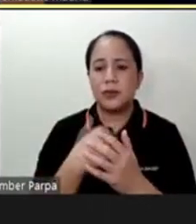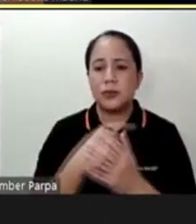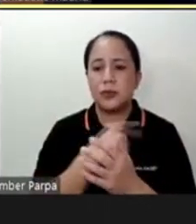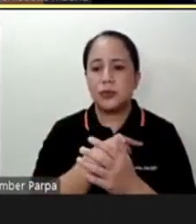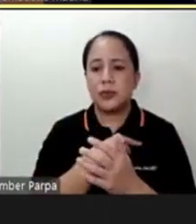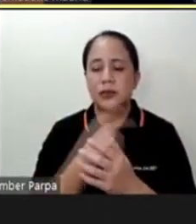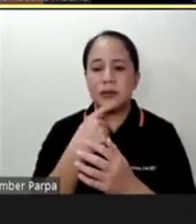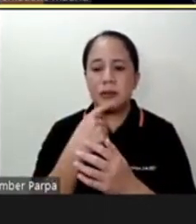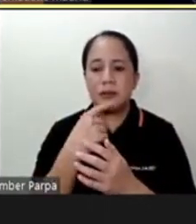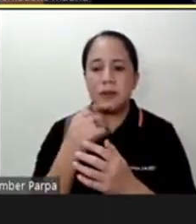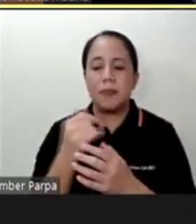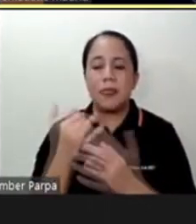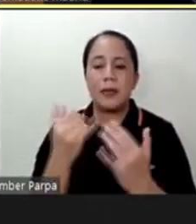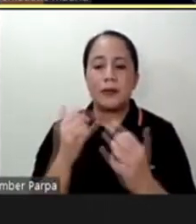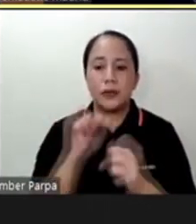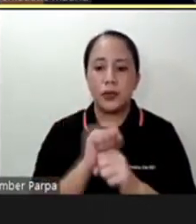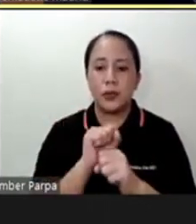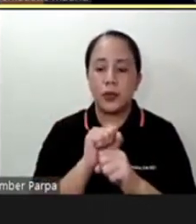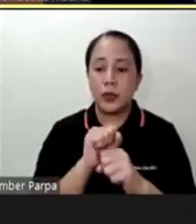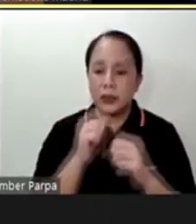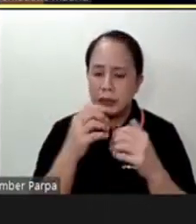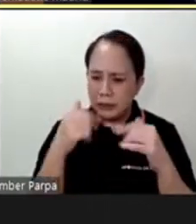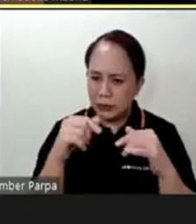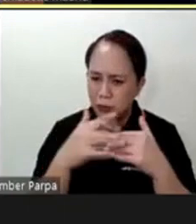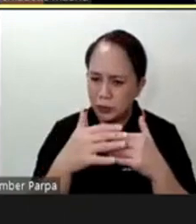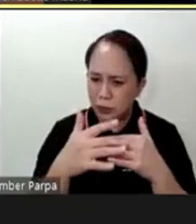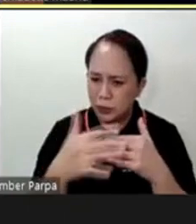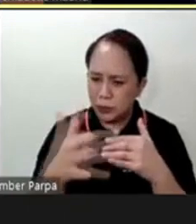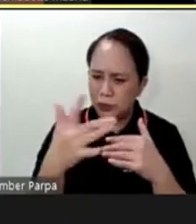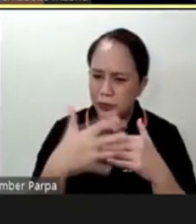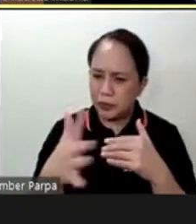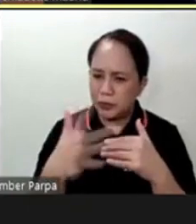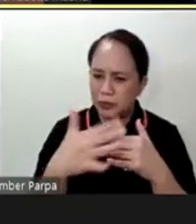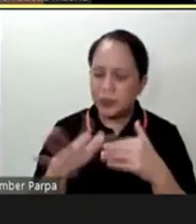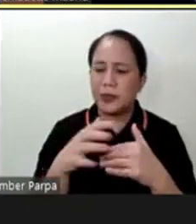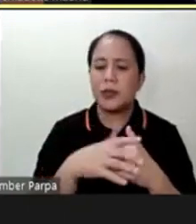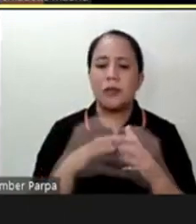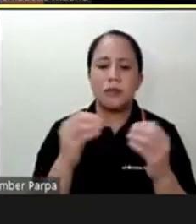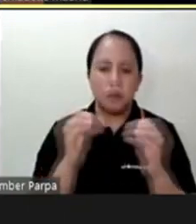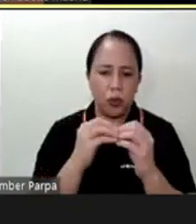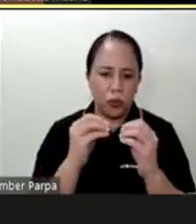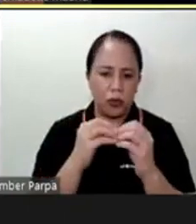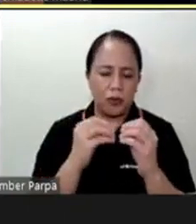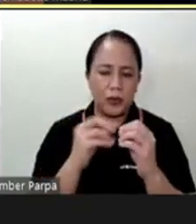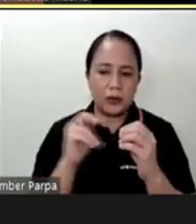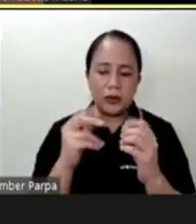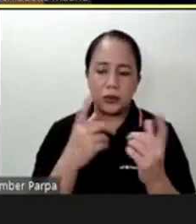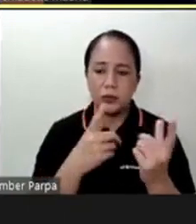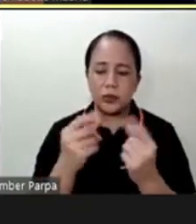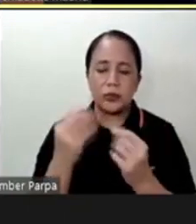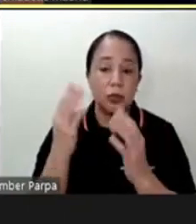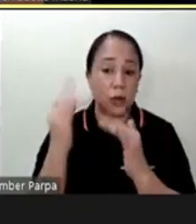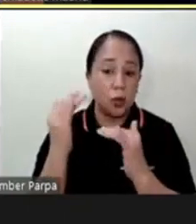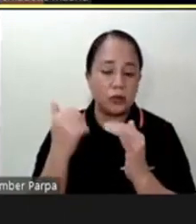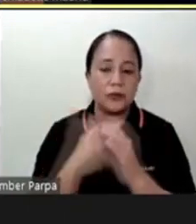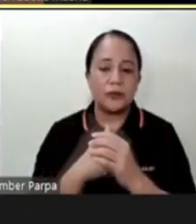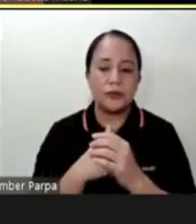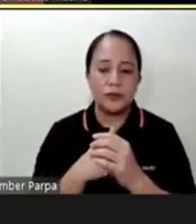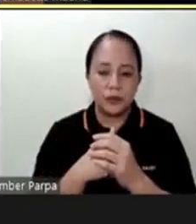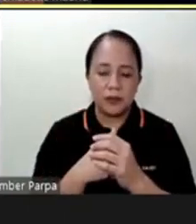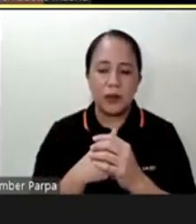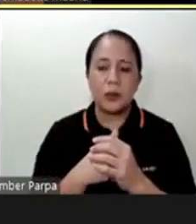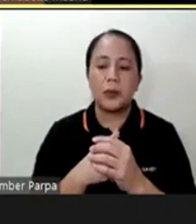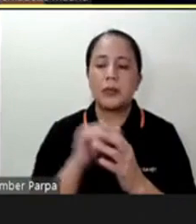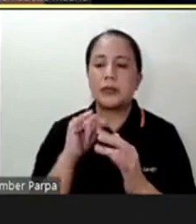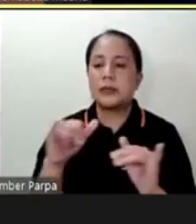as I said, this is a work in progress. There's still so much that we need to do. And we hope that we are, just